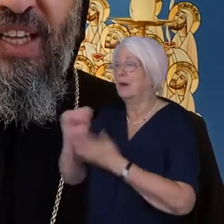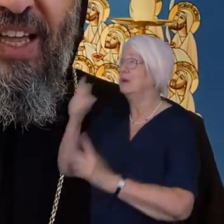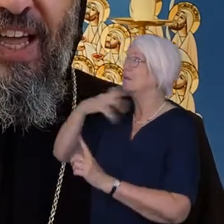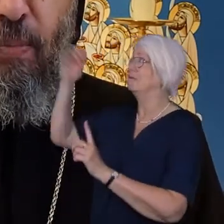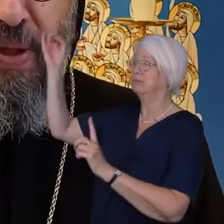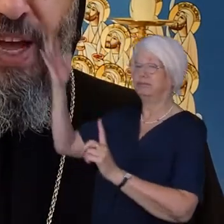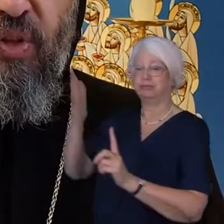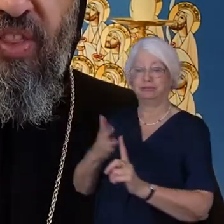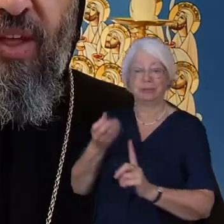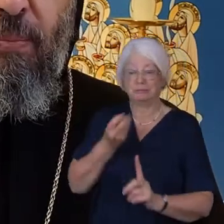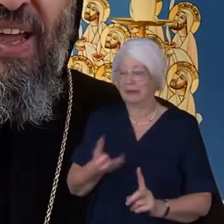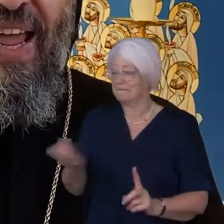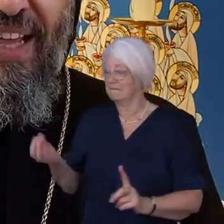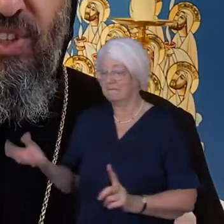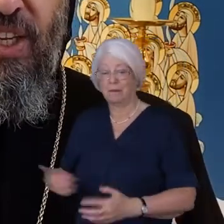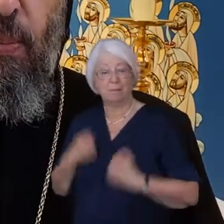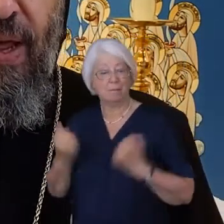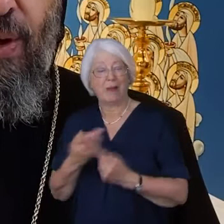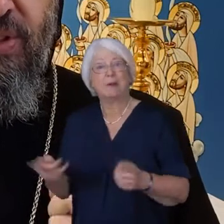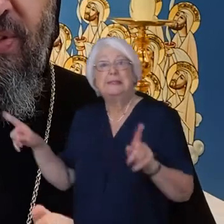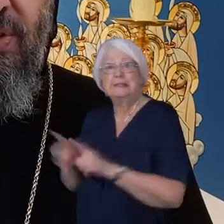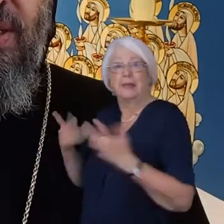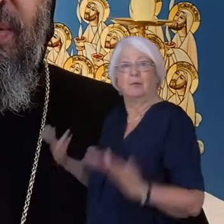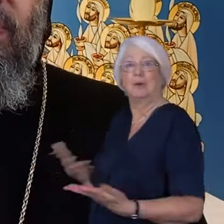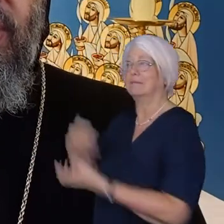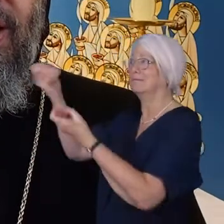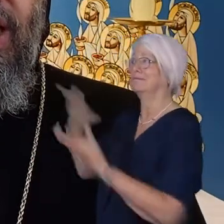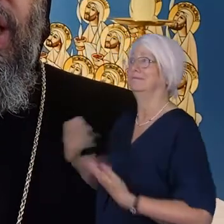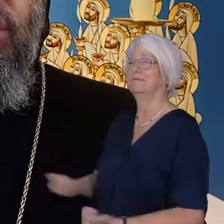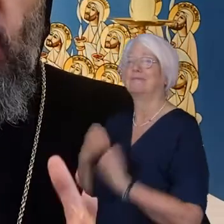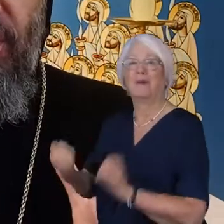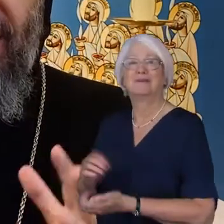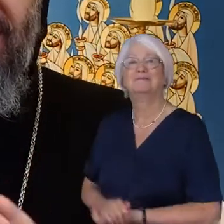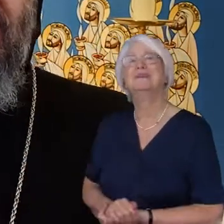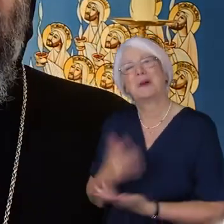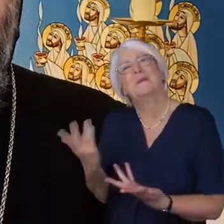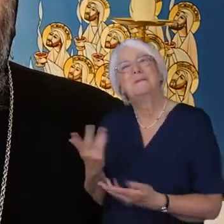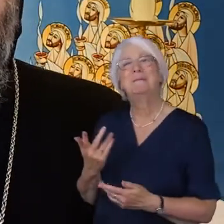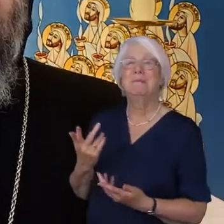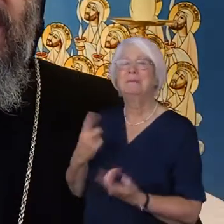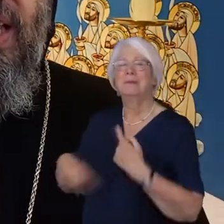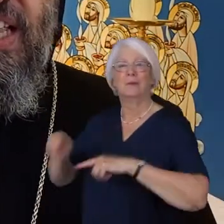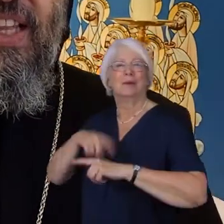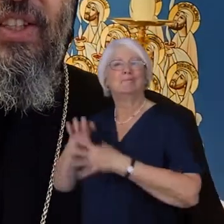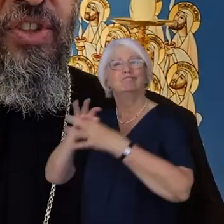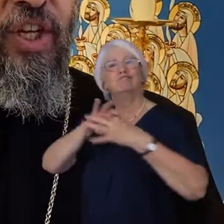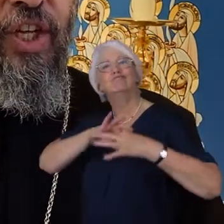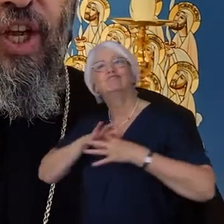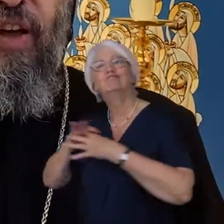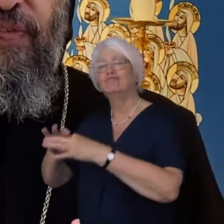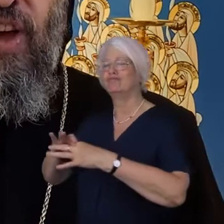descended and empowered them as he empowers us today. So with that understanding, let